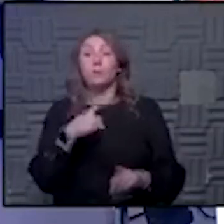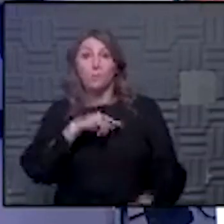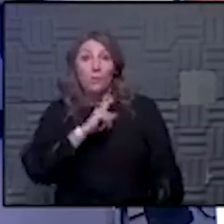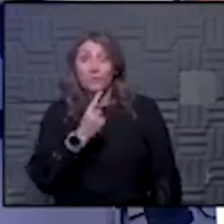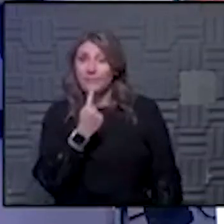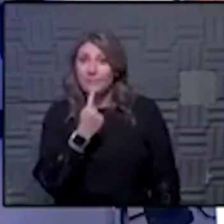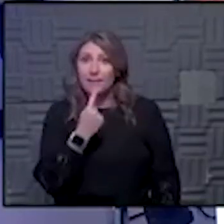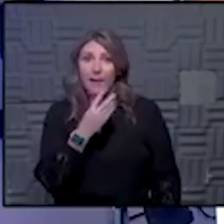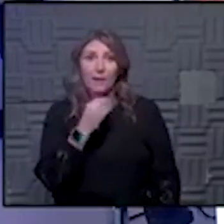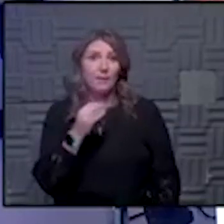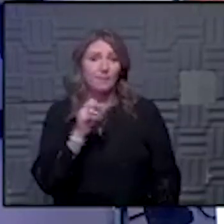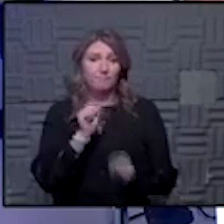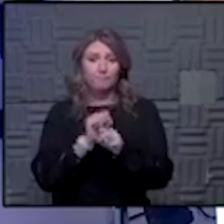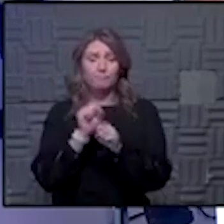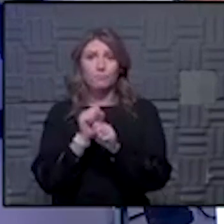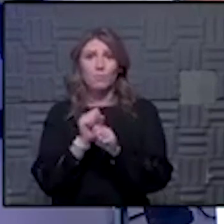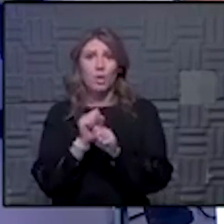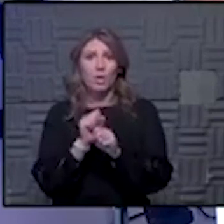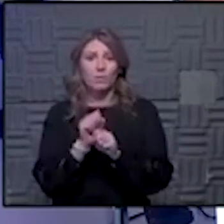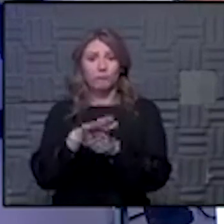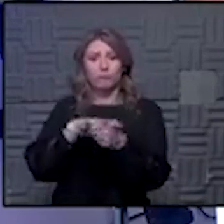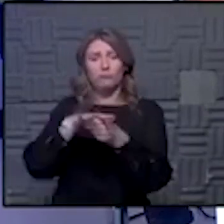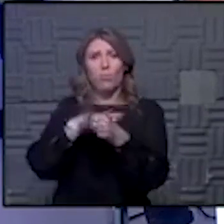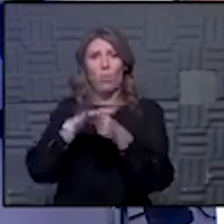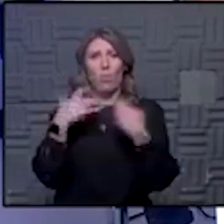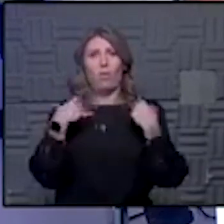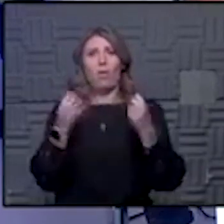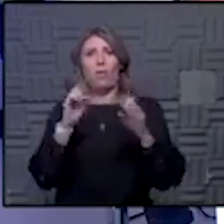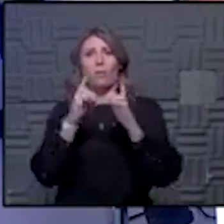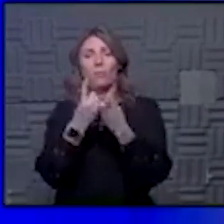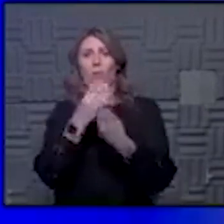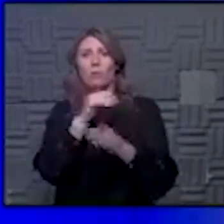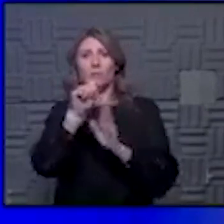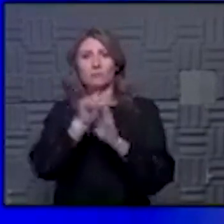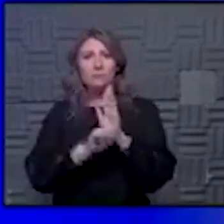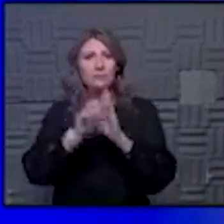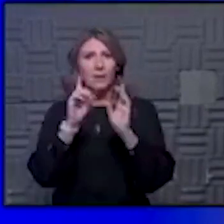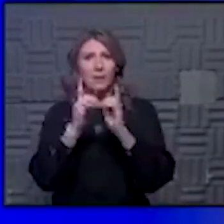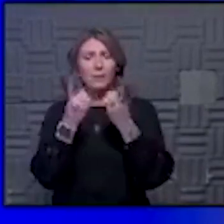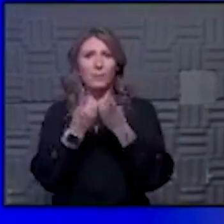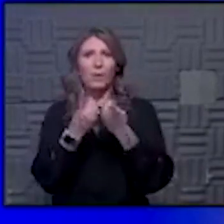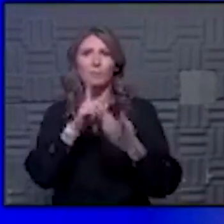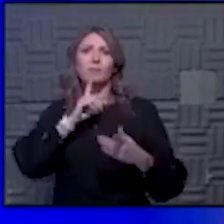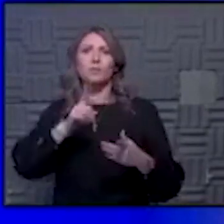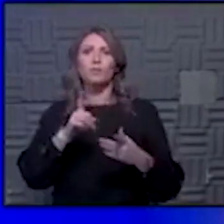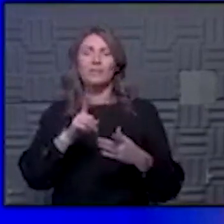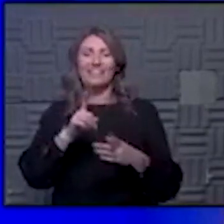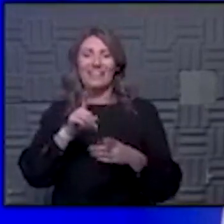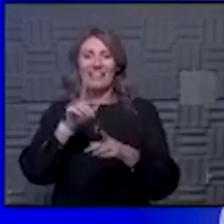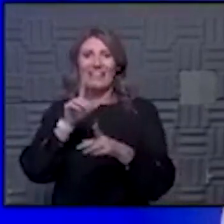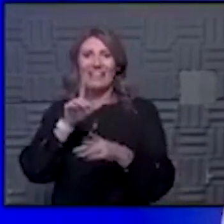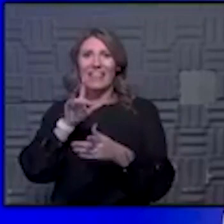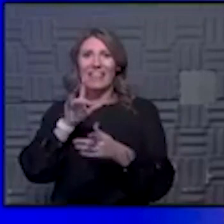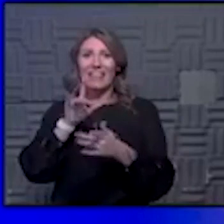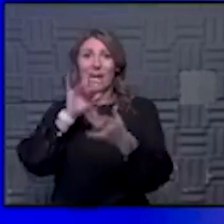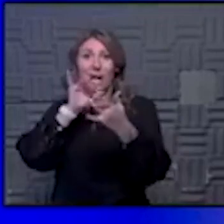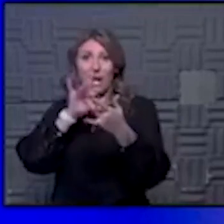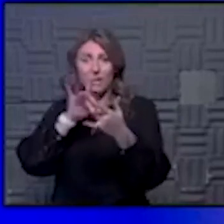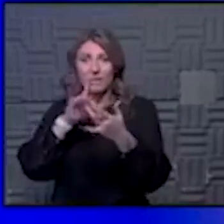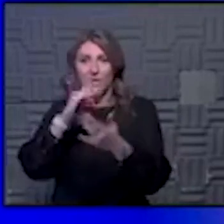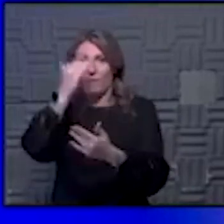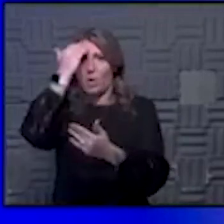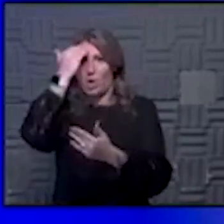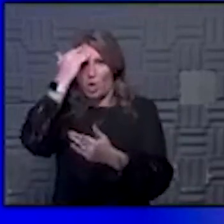and working with our local health department and the state health department, it really it's the contact of that known